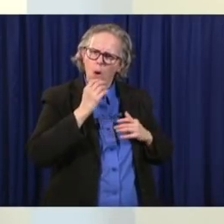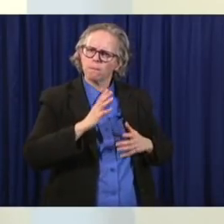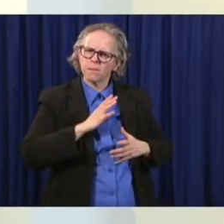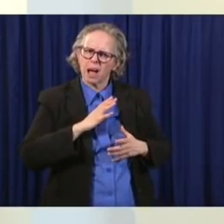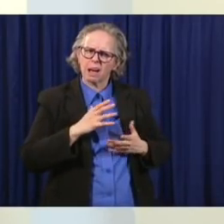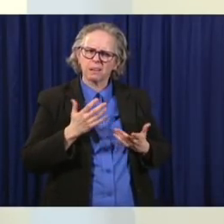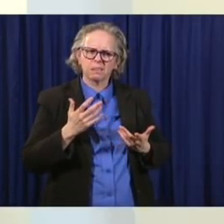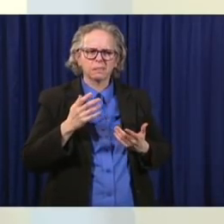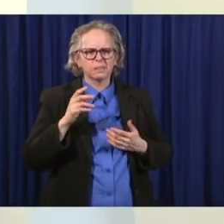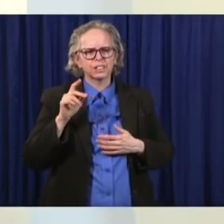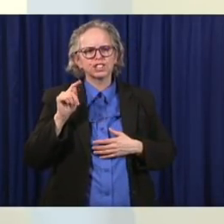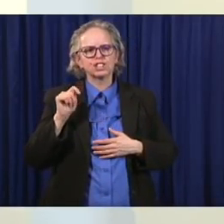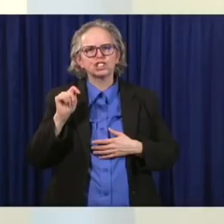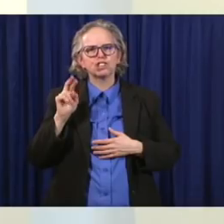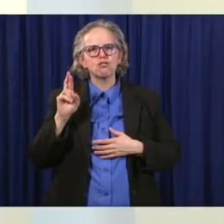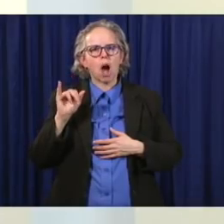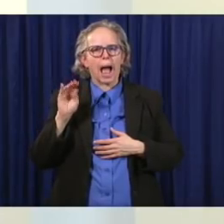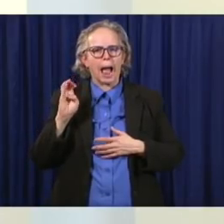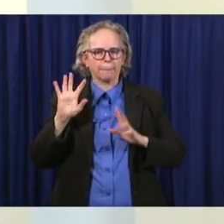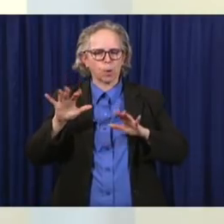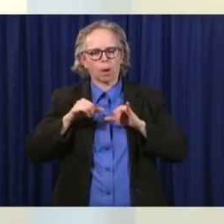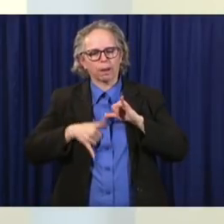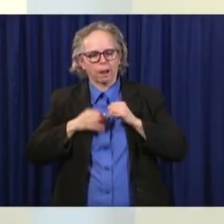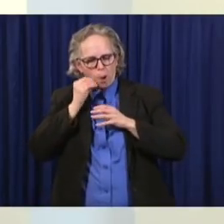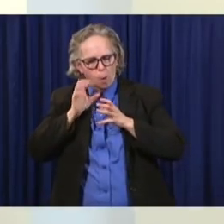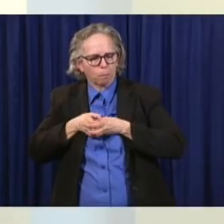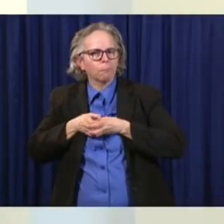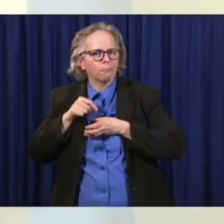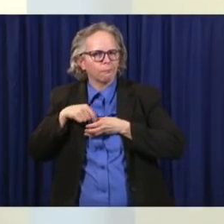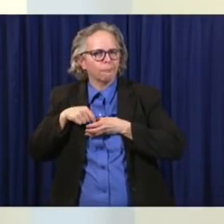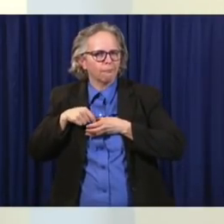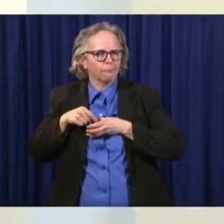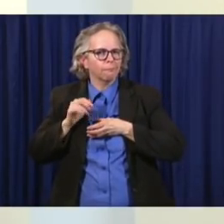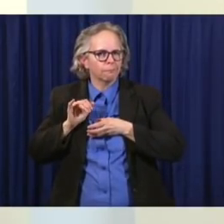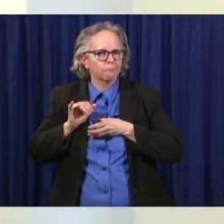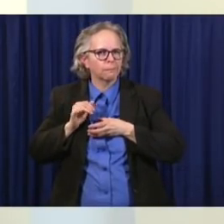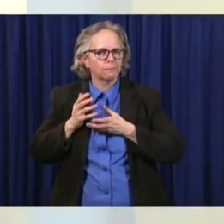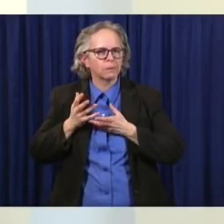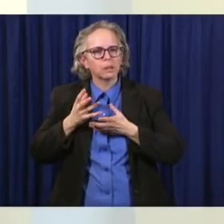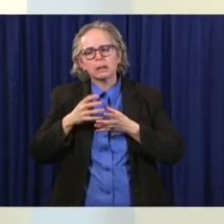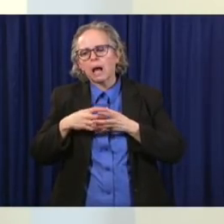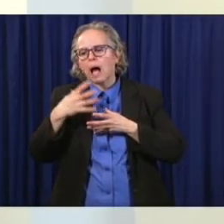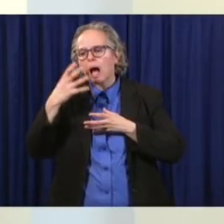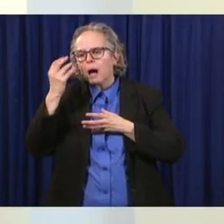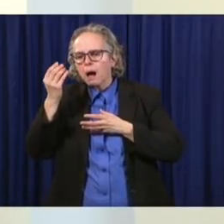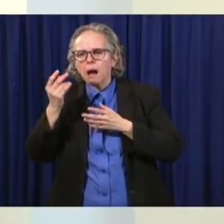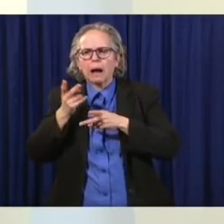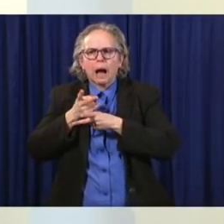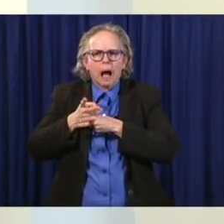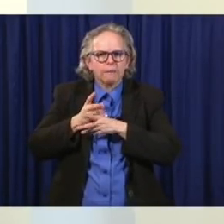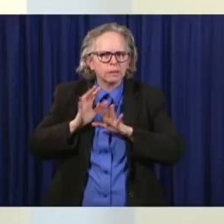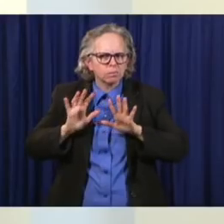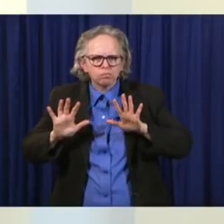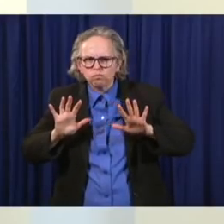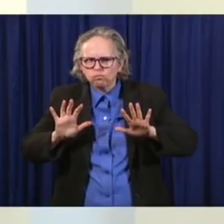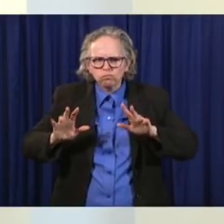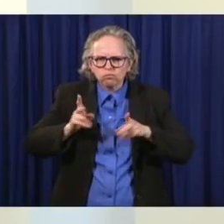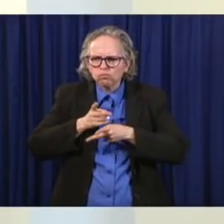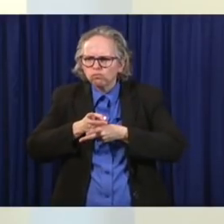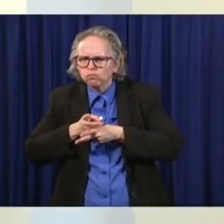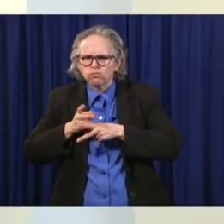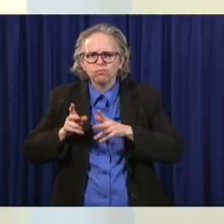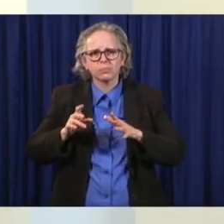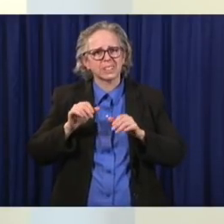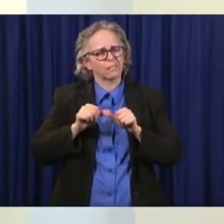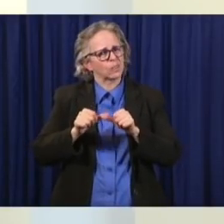open thing. We want to go about judiciously. But we have to do this because there really is no